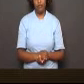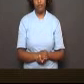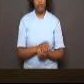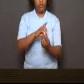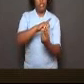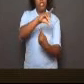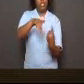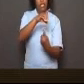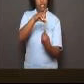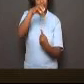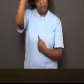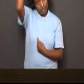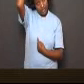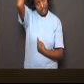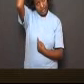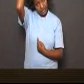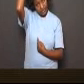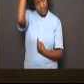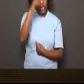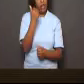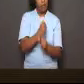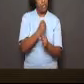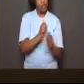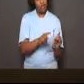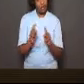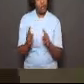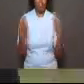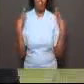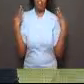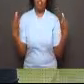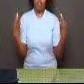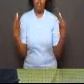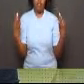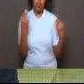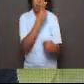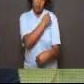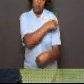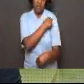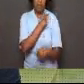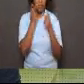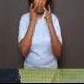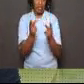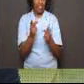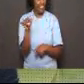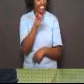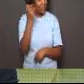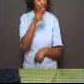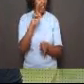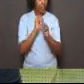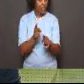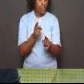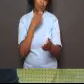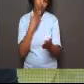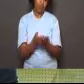Regional governments are in charge of matters of health. Were these your answers?